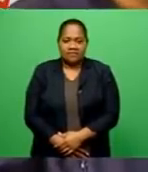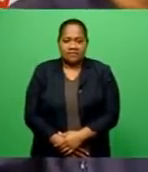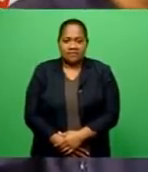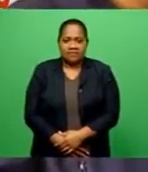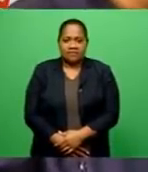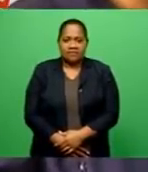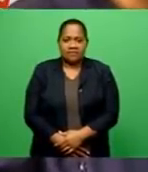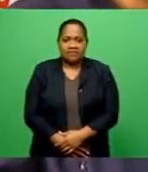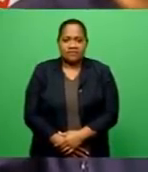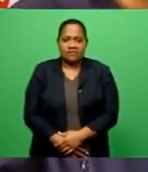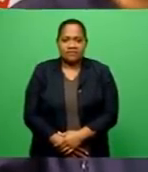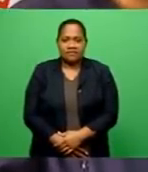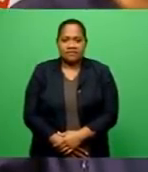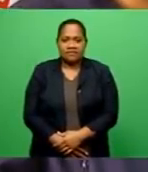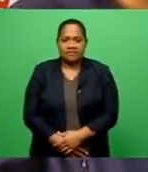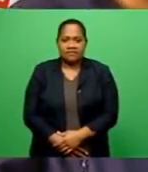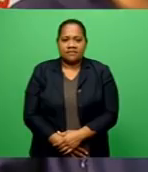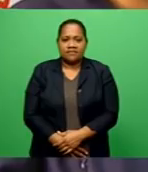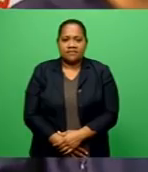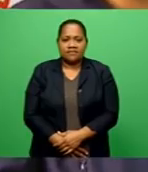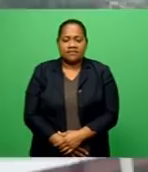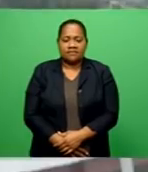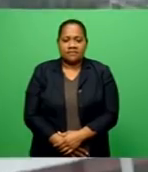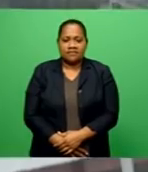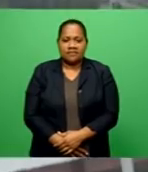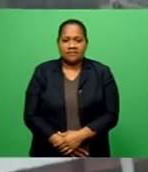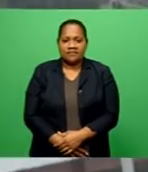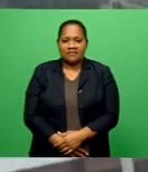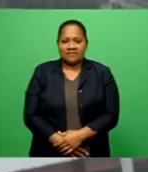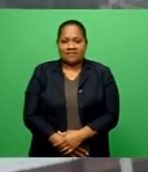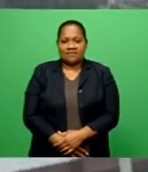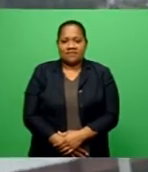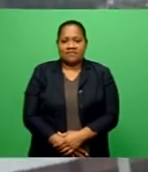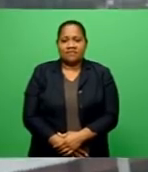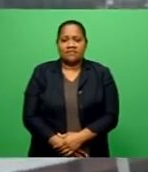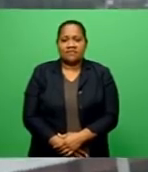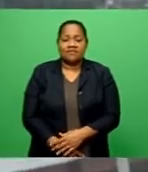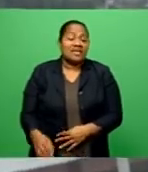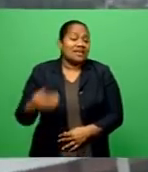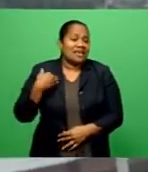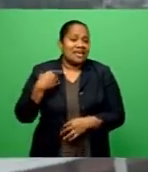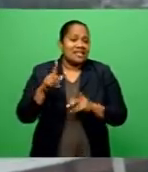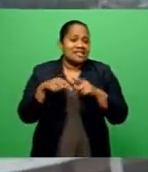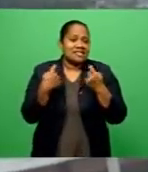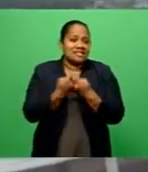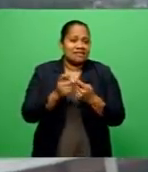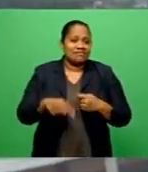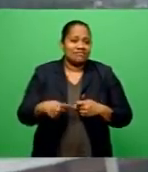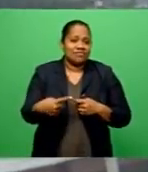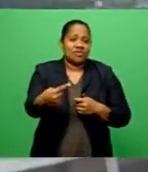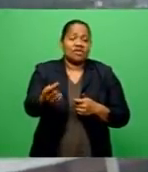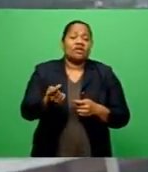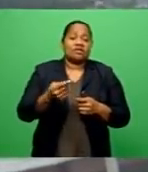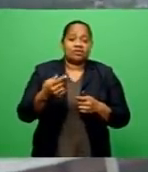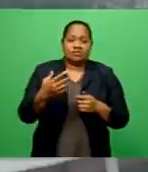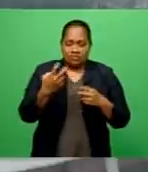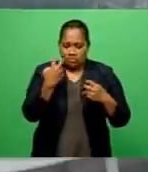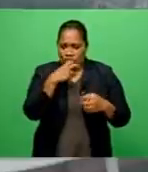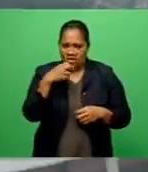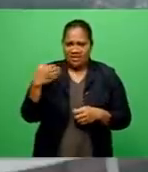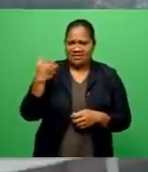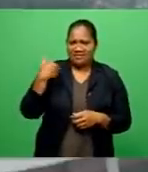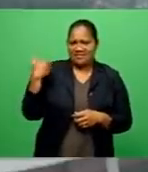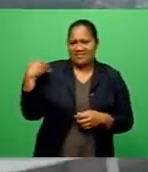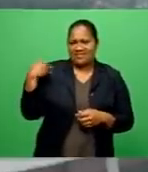evacuees and to ensure that they are safe to return home. Health teams will continue to monitor affected communities in the coming days